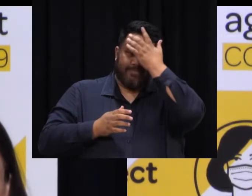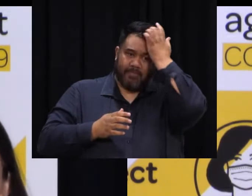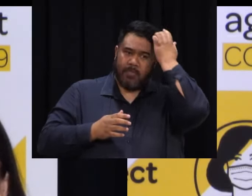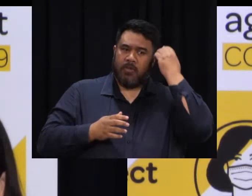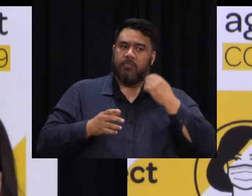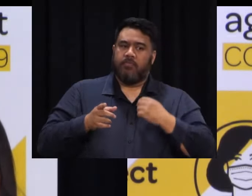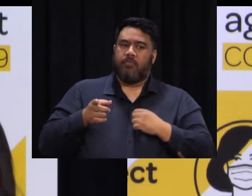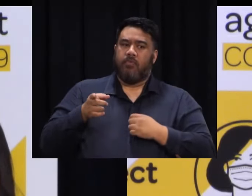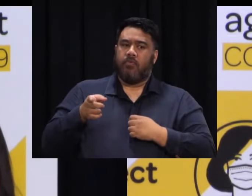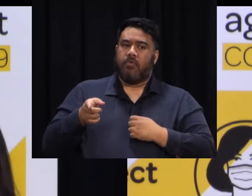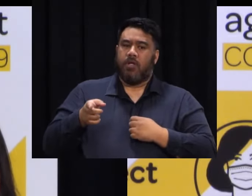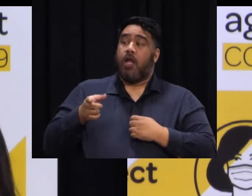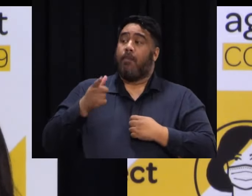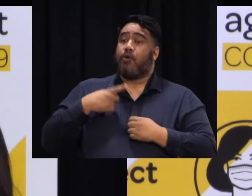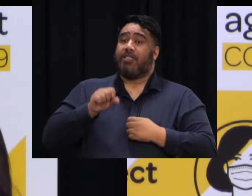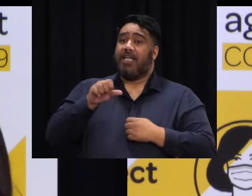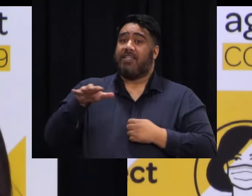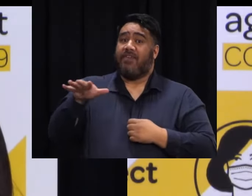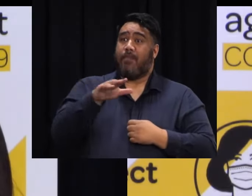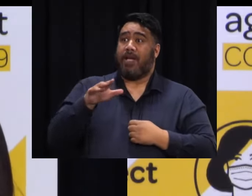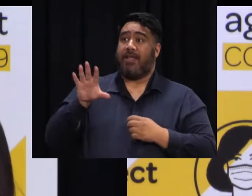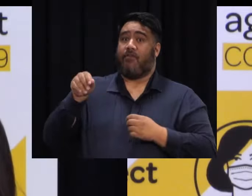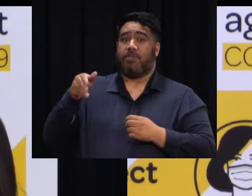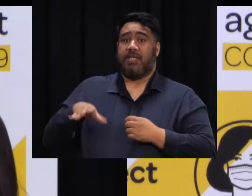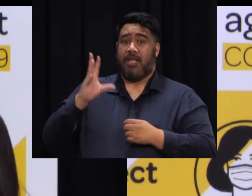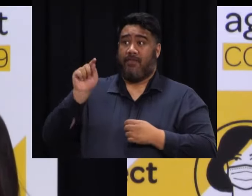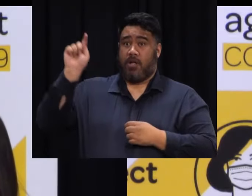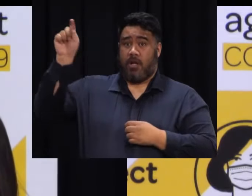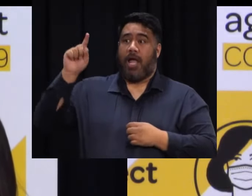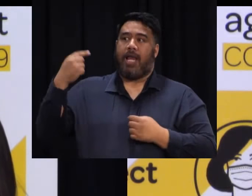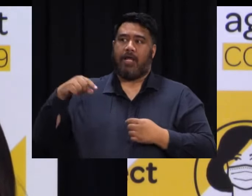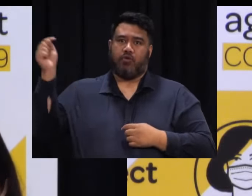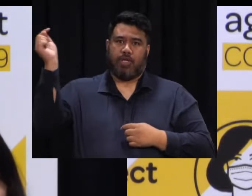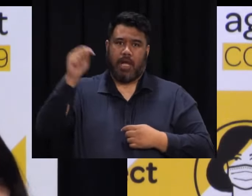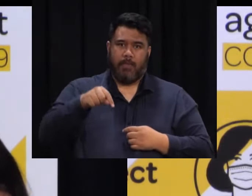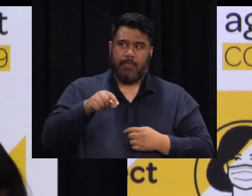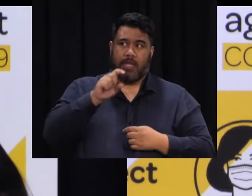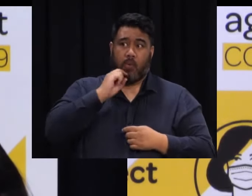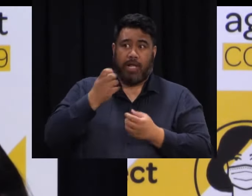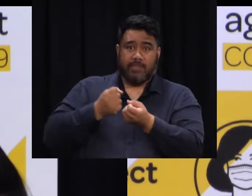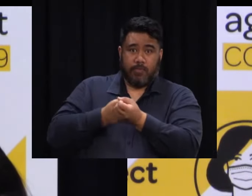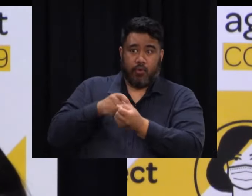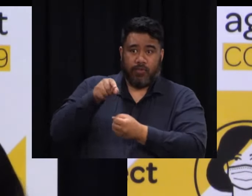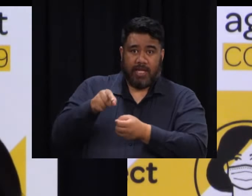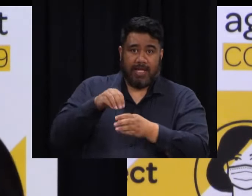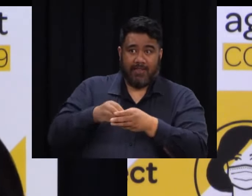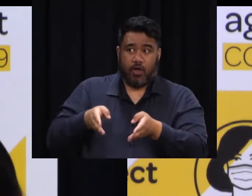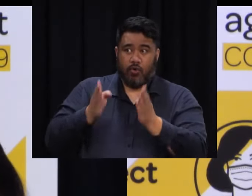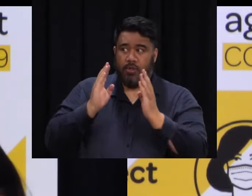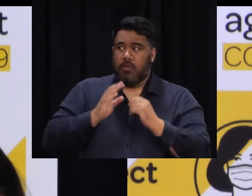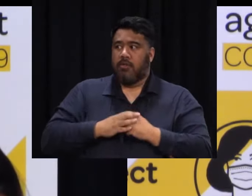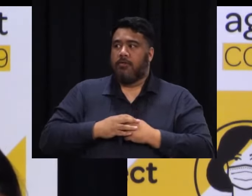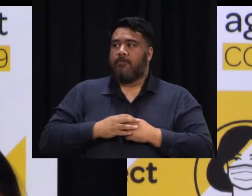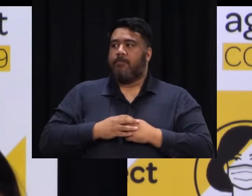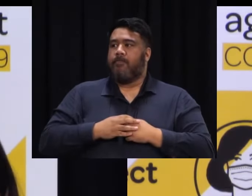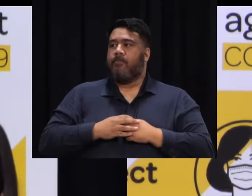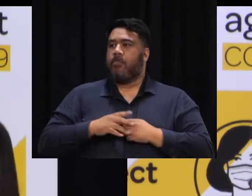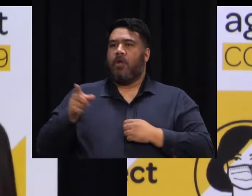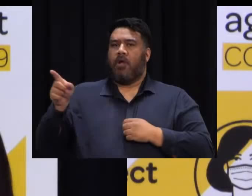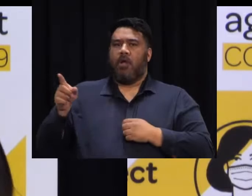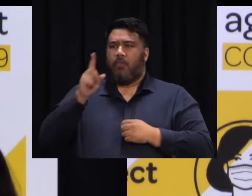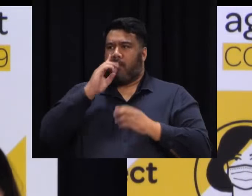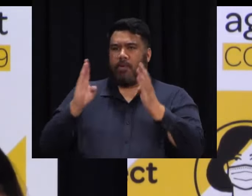But I'll ask just if someone else had a question in the back. I'll come to you while I... Oh, I cede my question to Thomas. Well, I've got one for Dr. Bloomfield. Trading going on